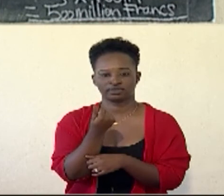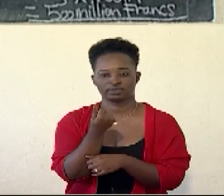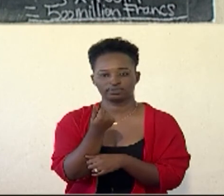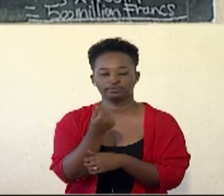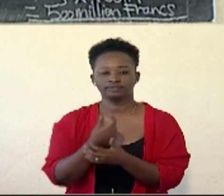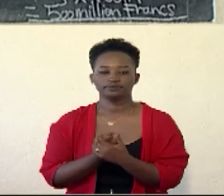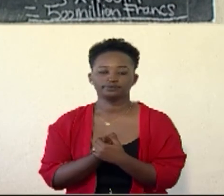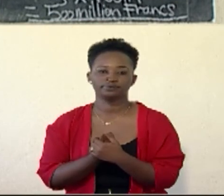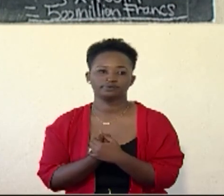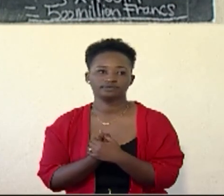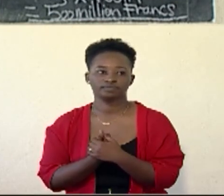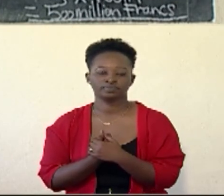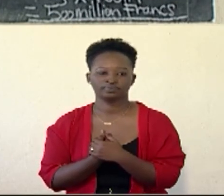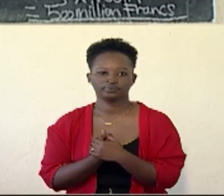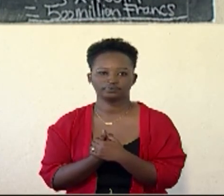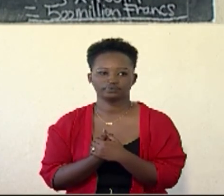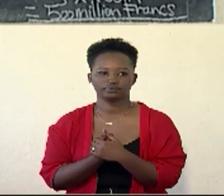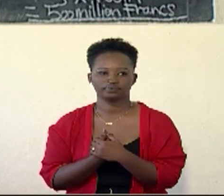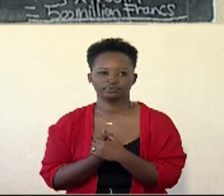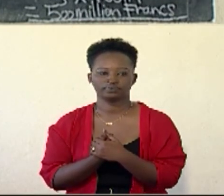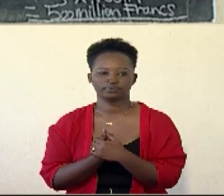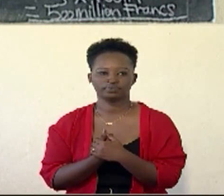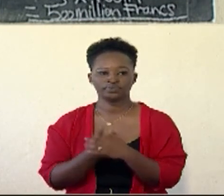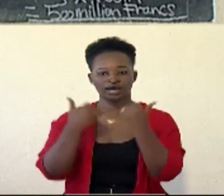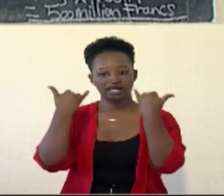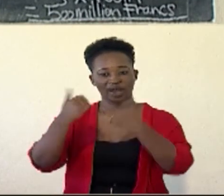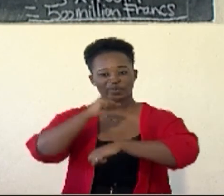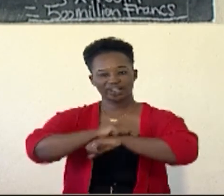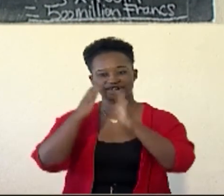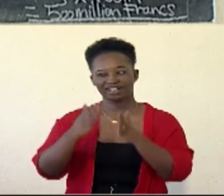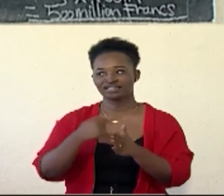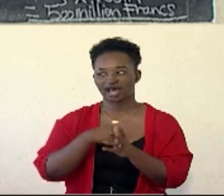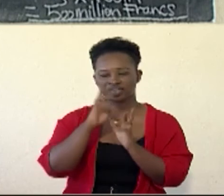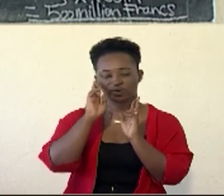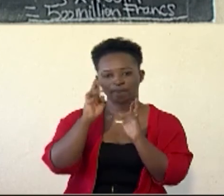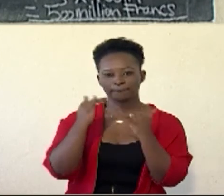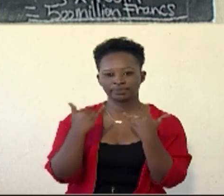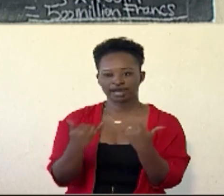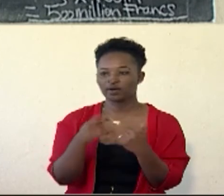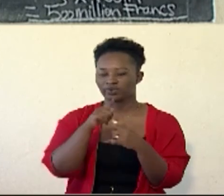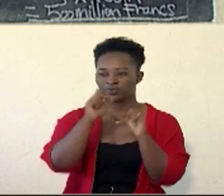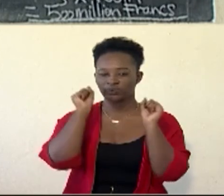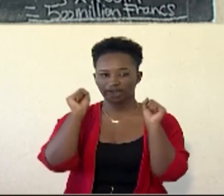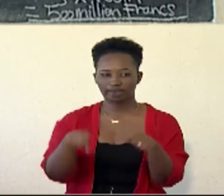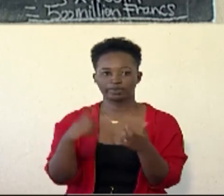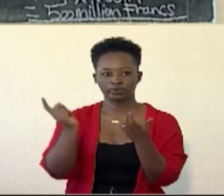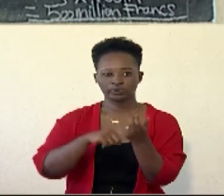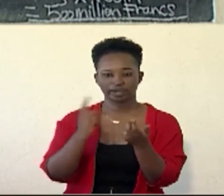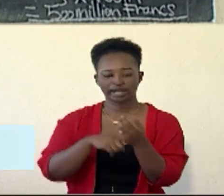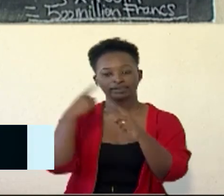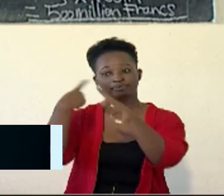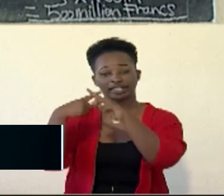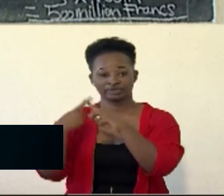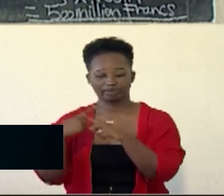is 500 million francs. Now, learners, I hope you can be able to calculate the